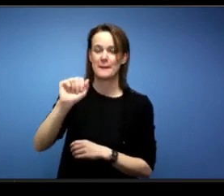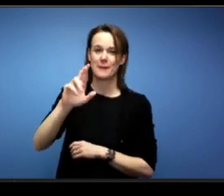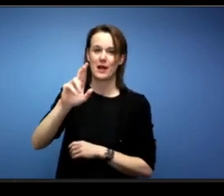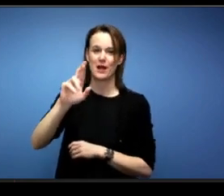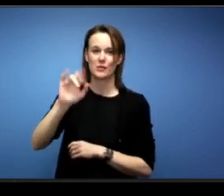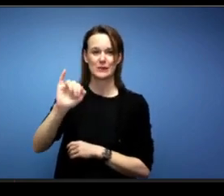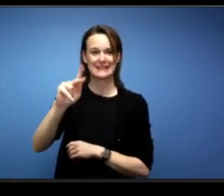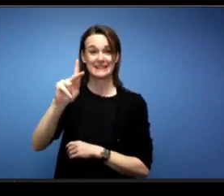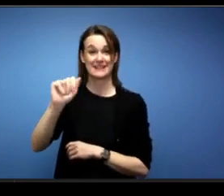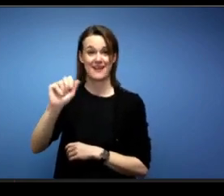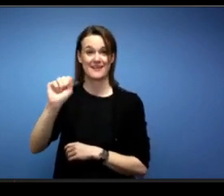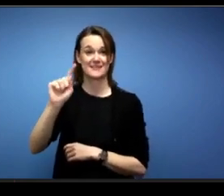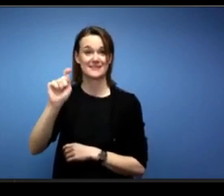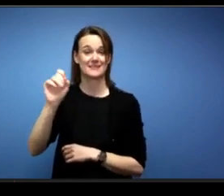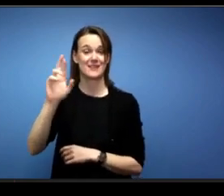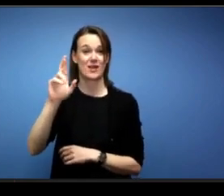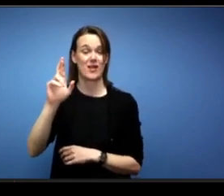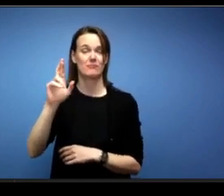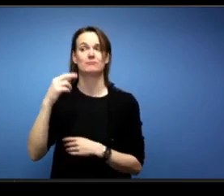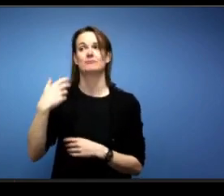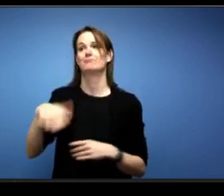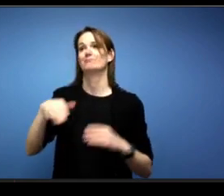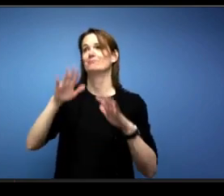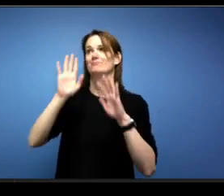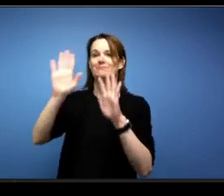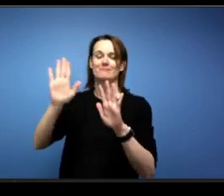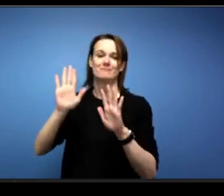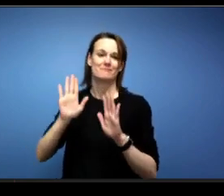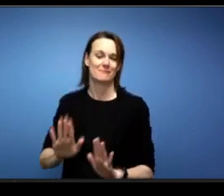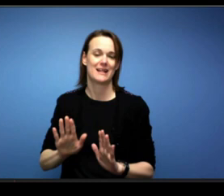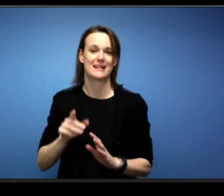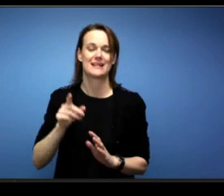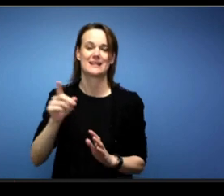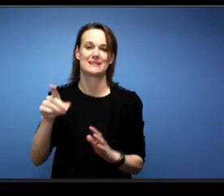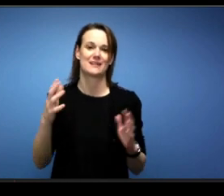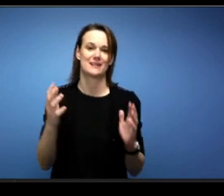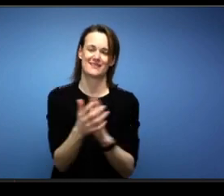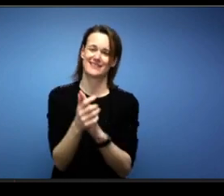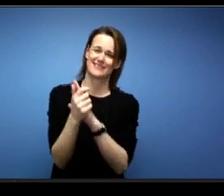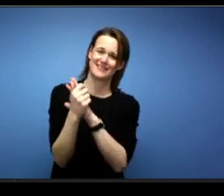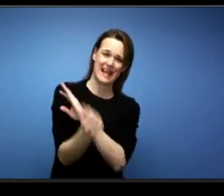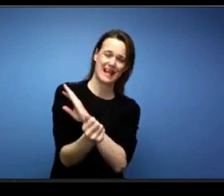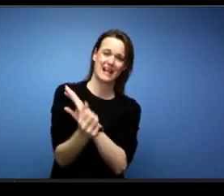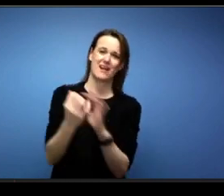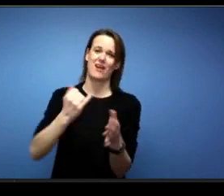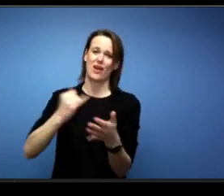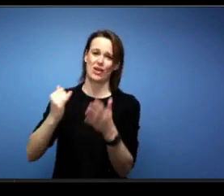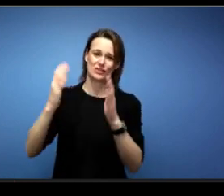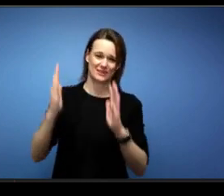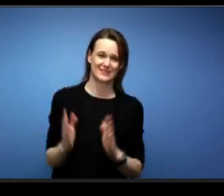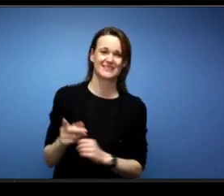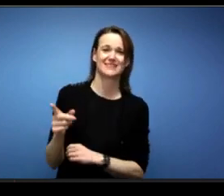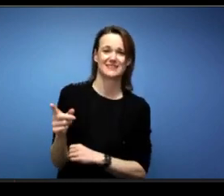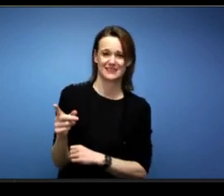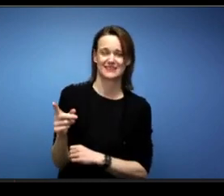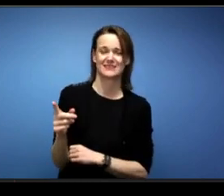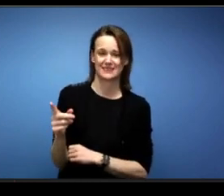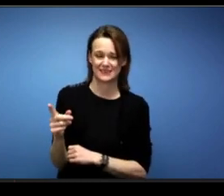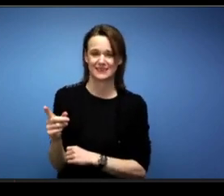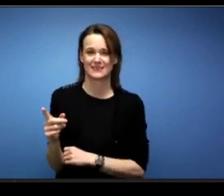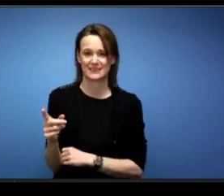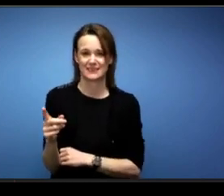Marika Starr, a fabulous and amazing talent artist. So we've